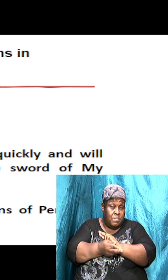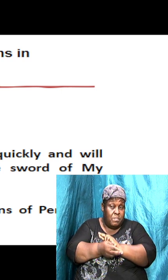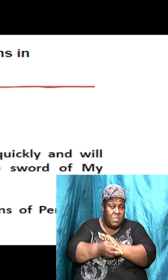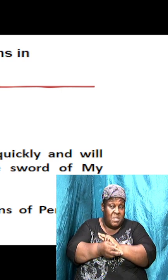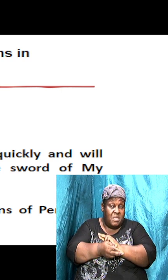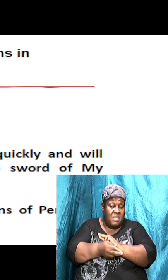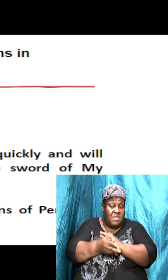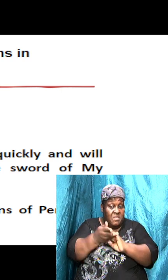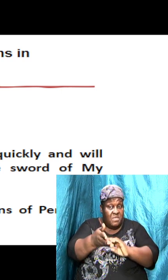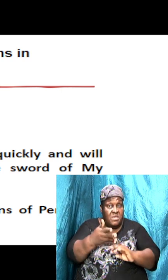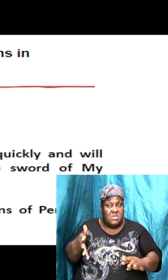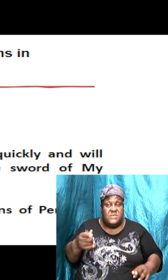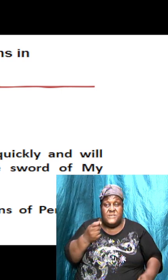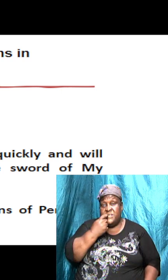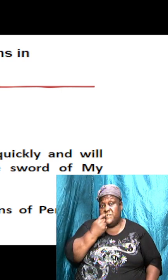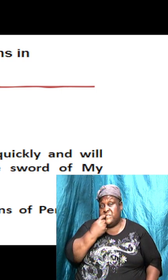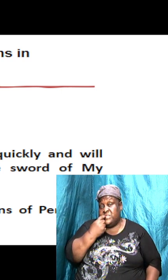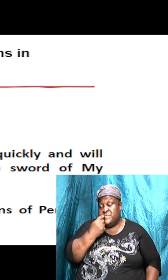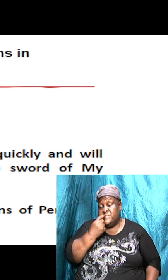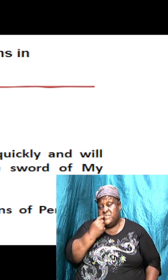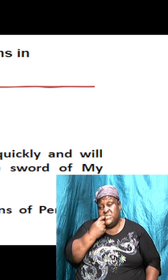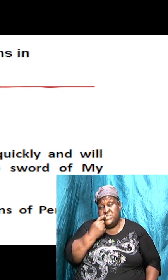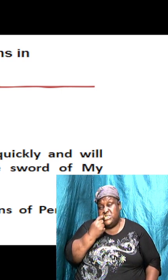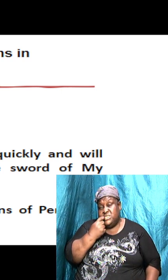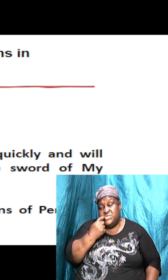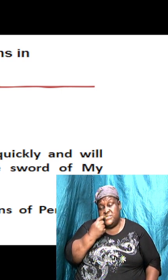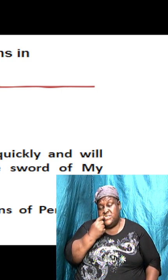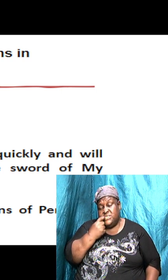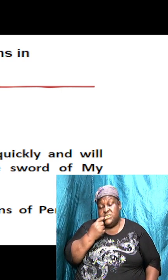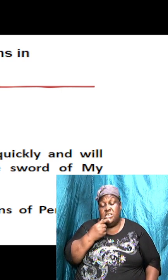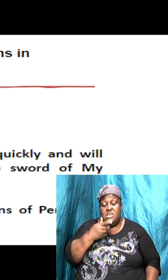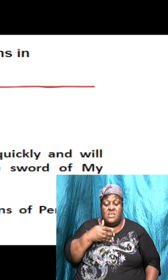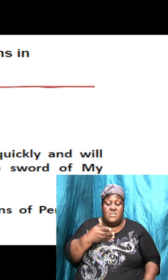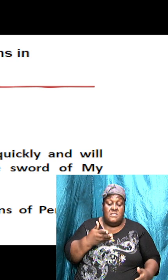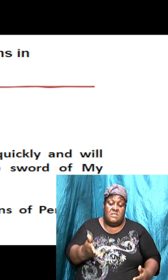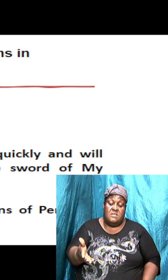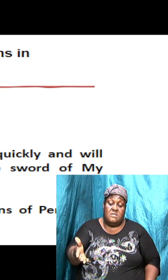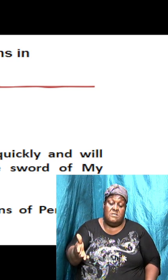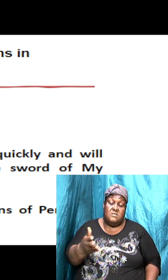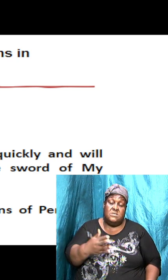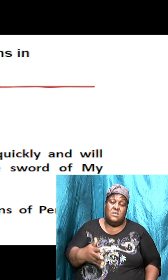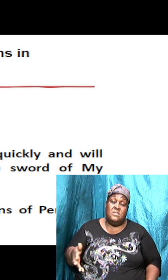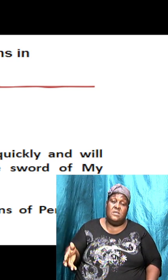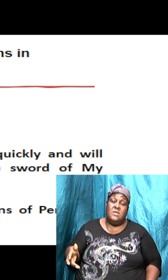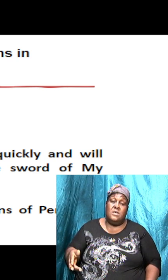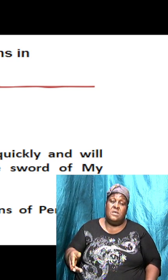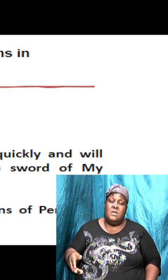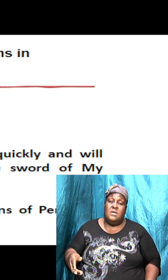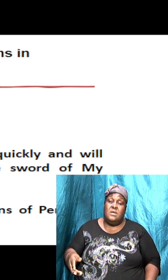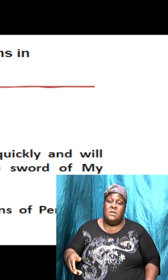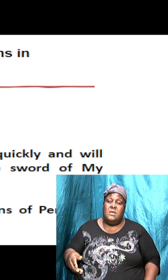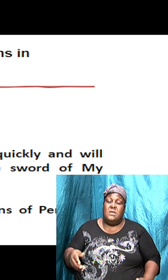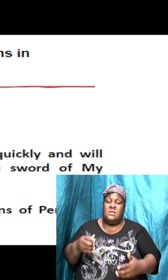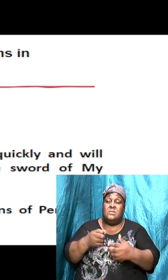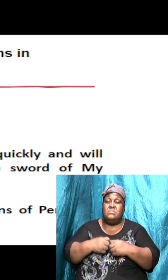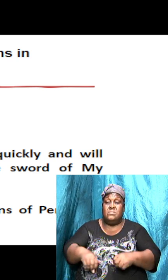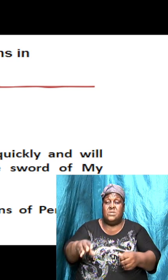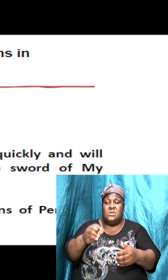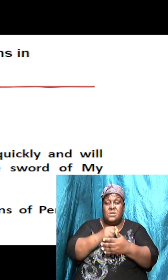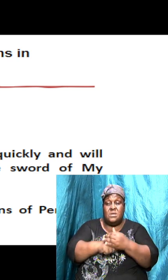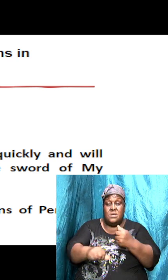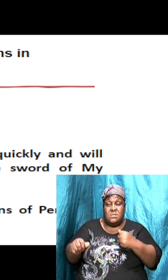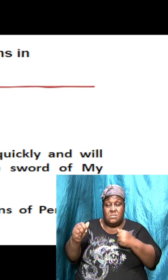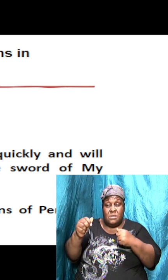This thing is serious. This thing where certain teachings are coming in that nothing is wrong